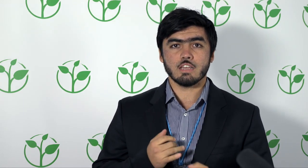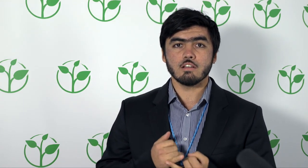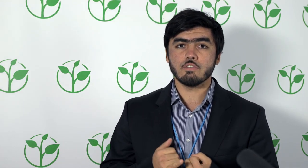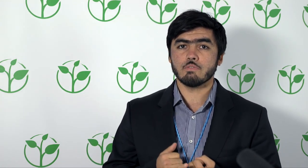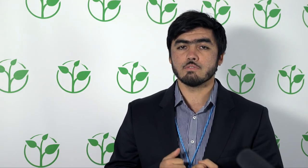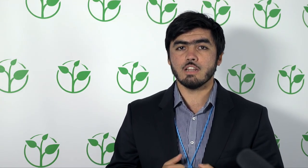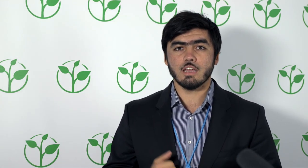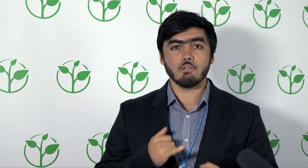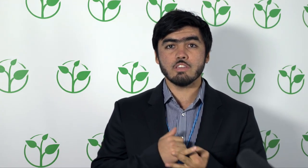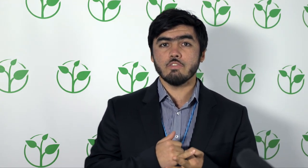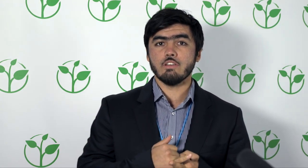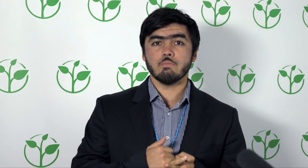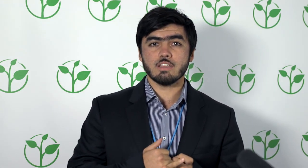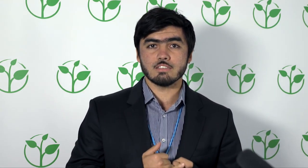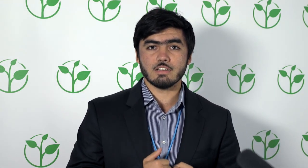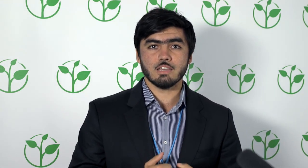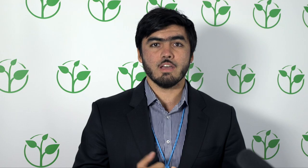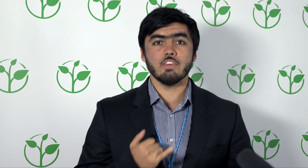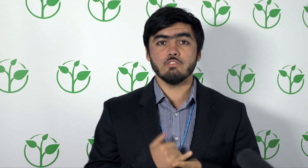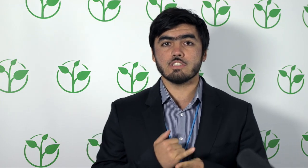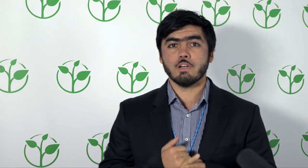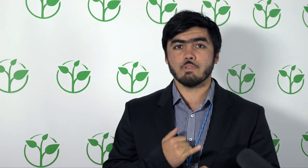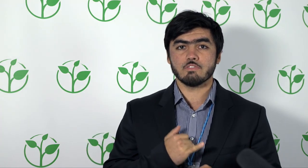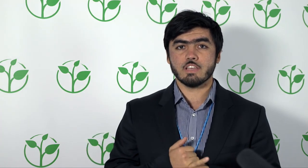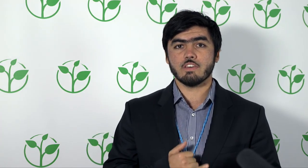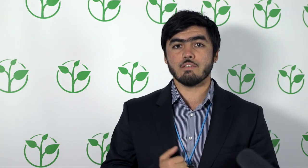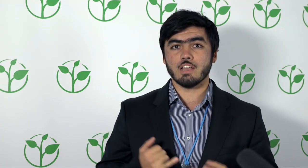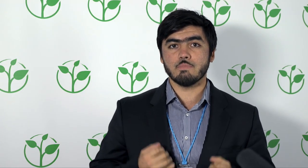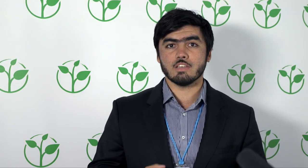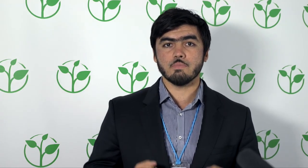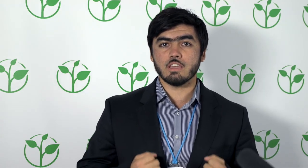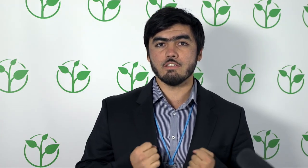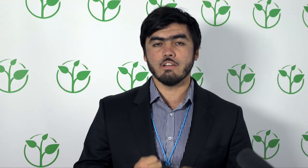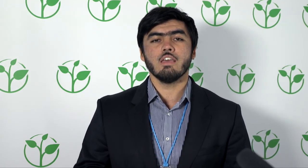funding, like Corfo from Chile, our incubator, medical startup, and the US Department of State that